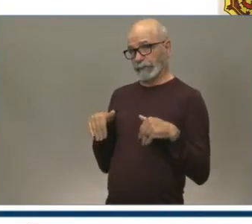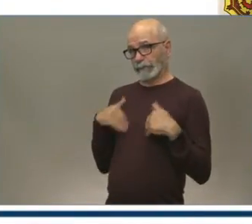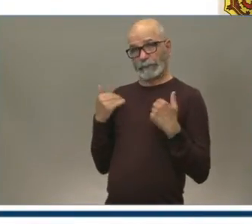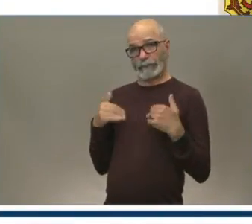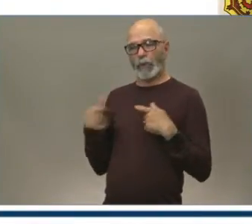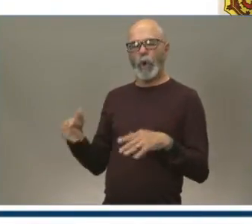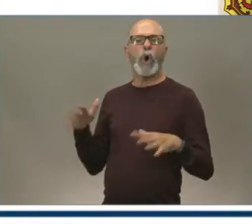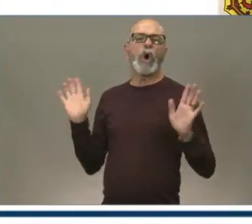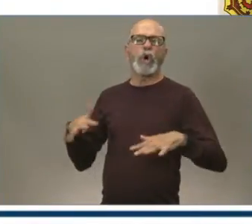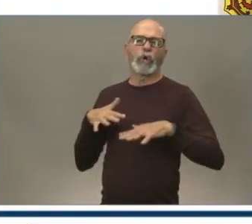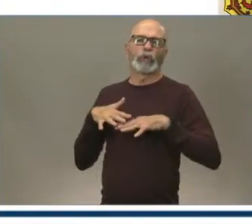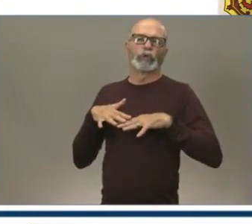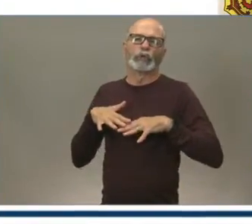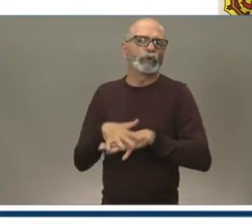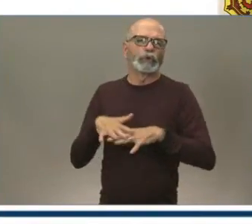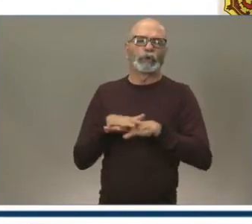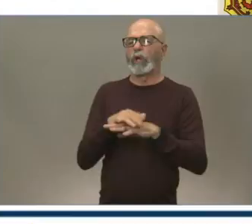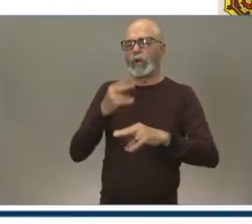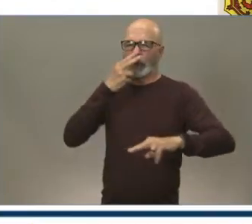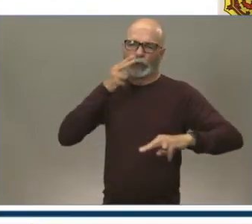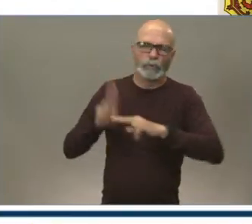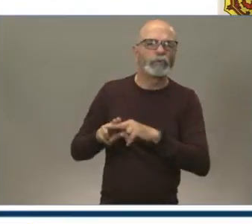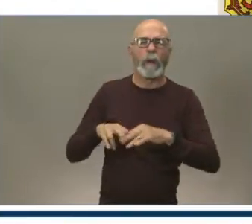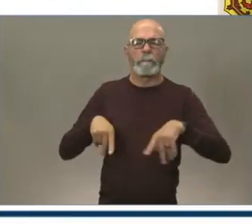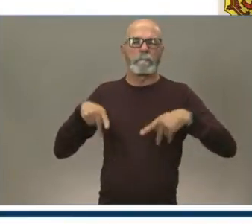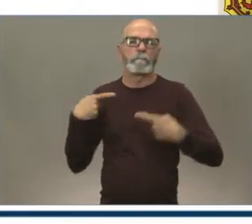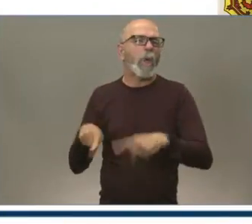through social activities,